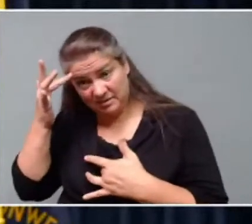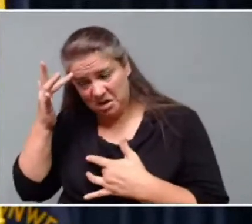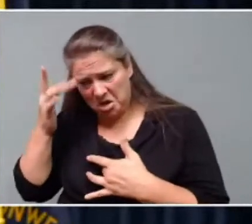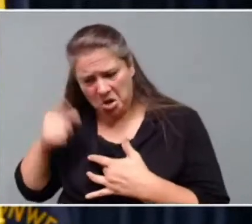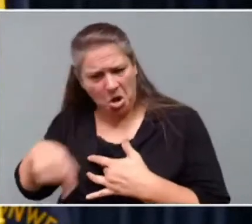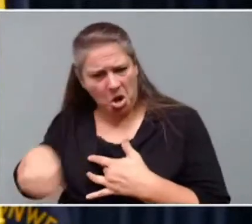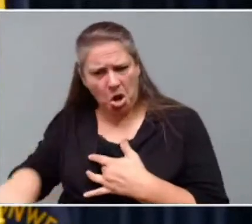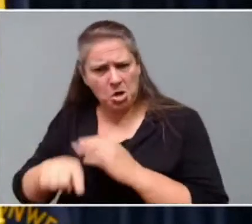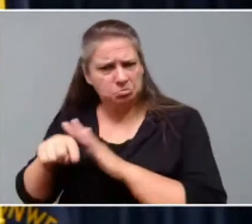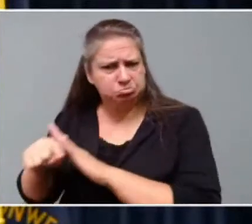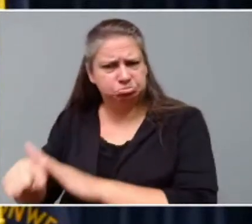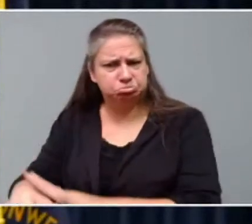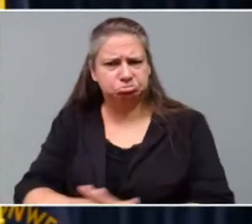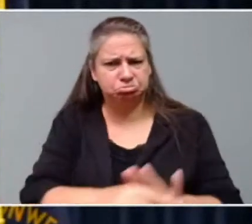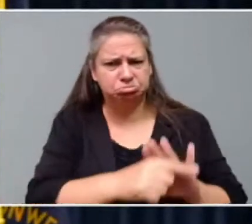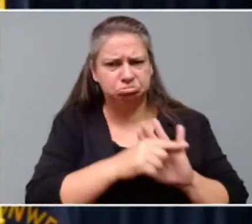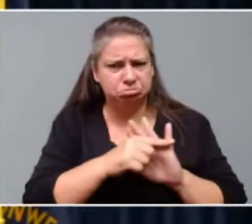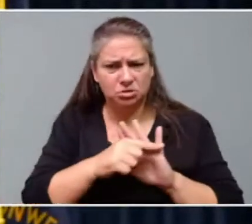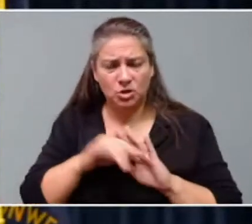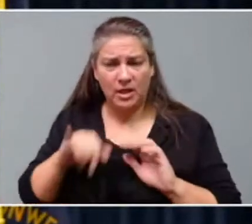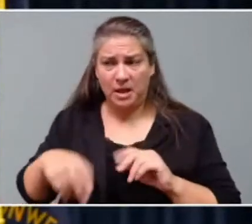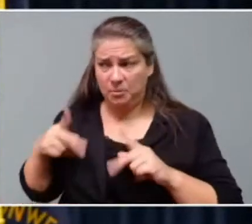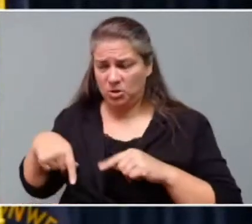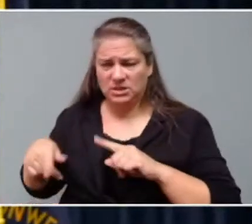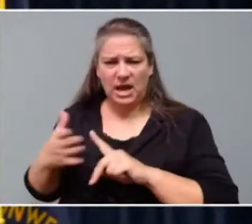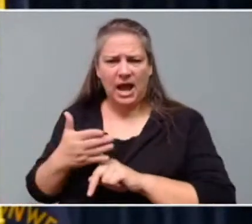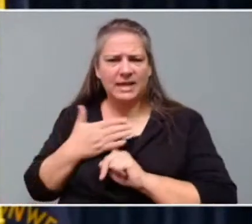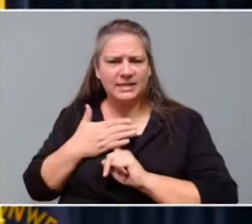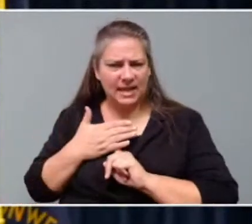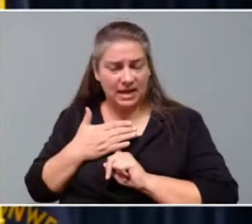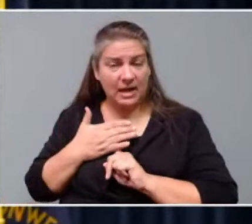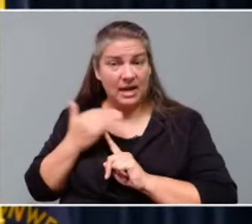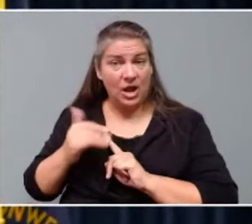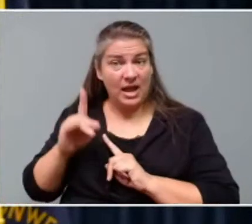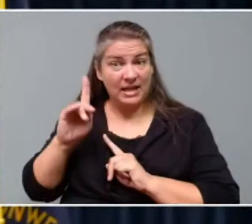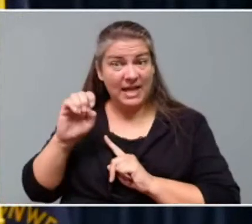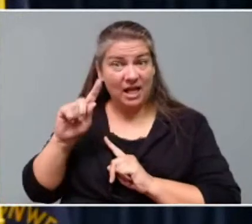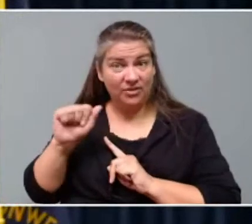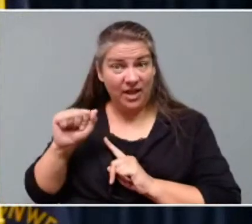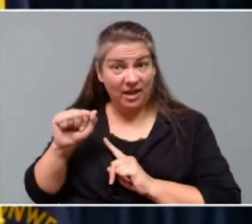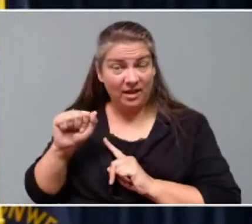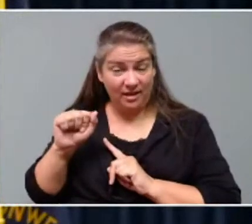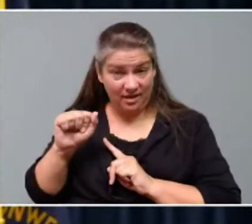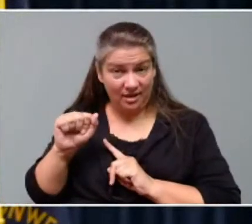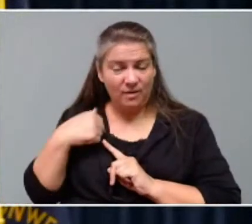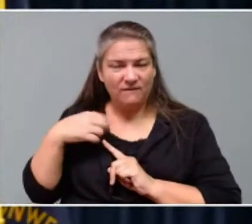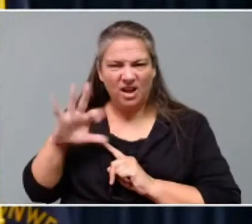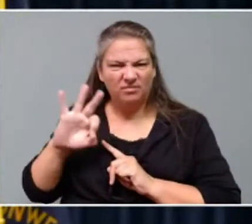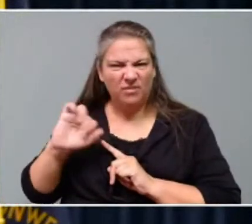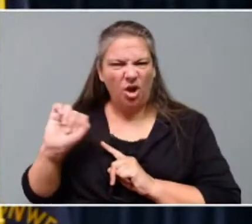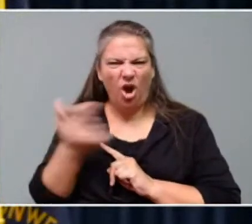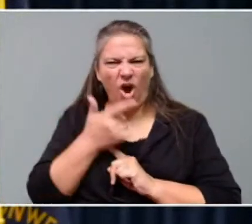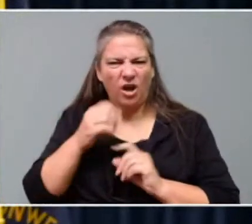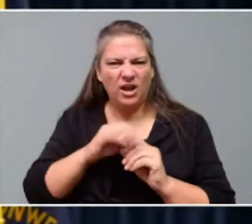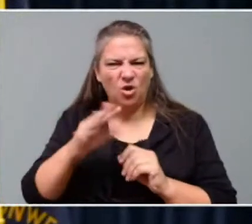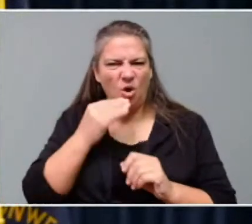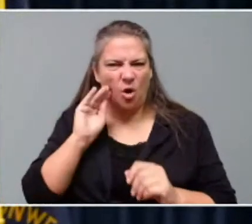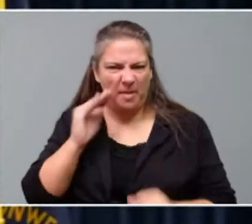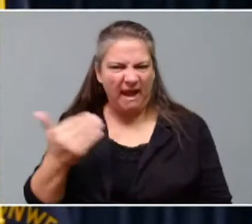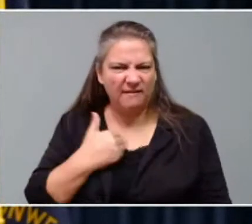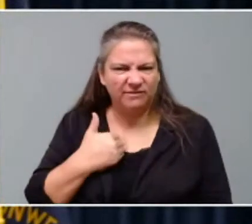And so you'd isolate that person. Now with Delta, we're finding just about everybody in a household has it when there's a